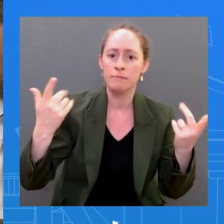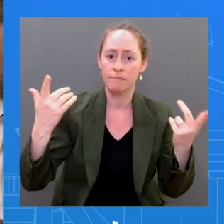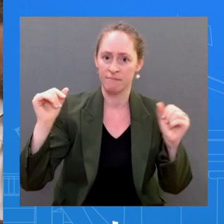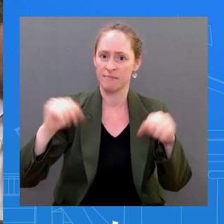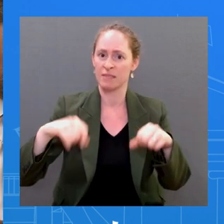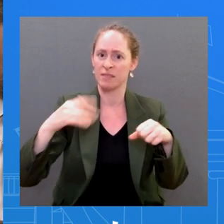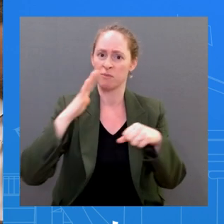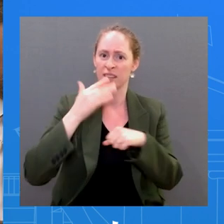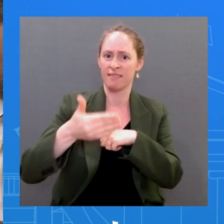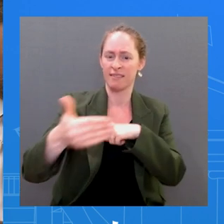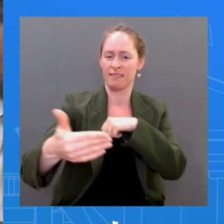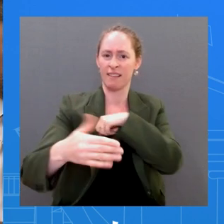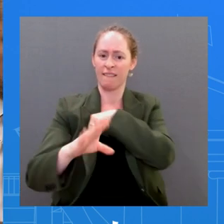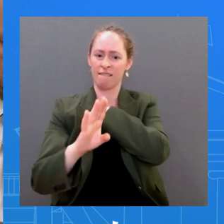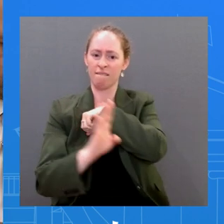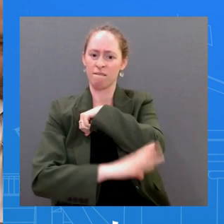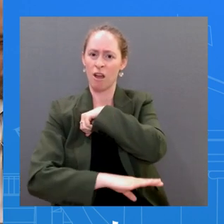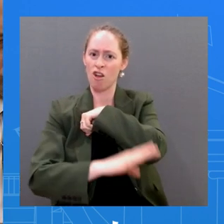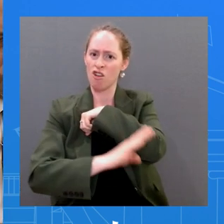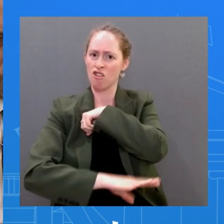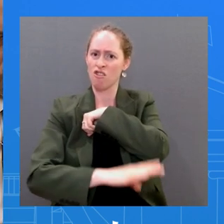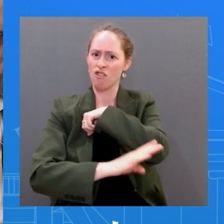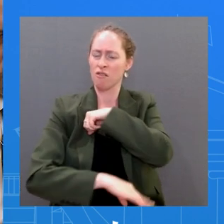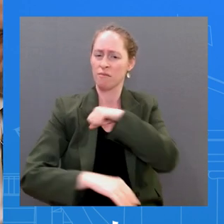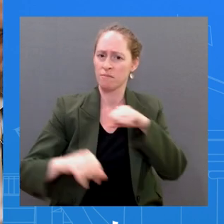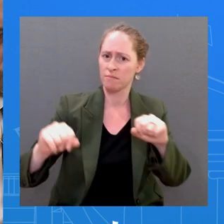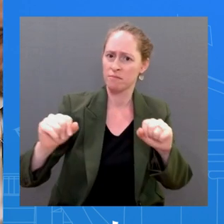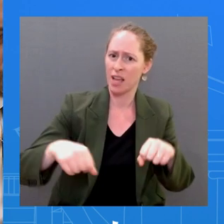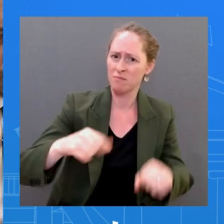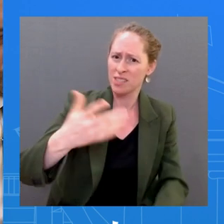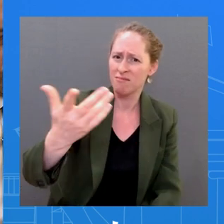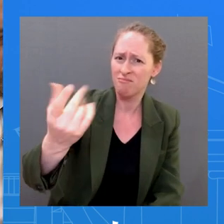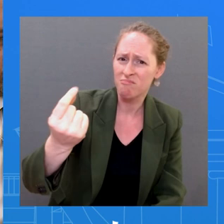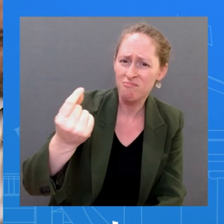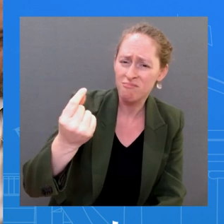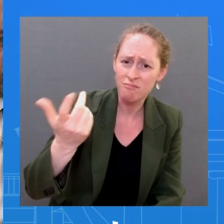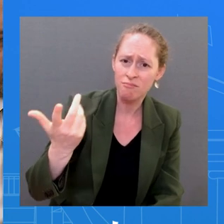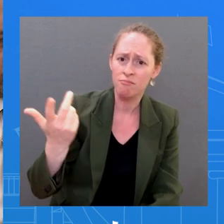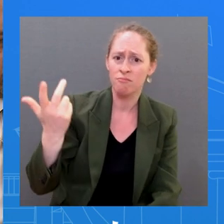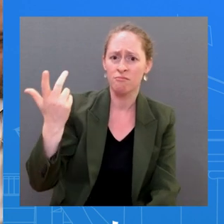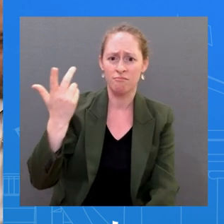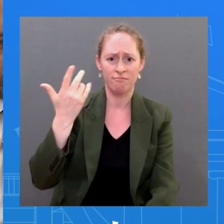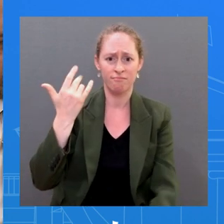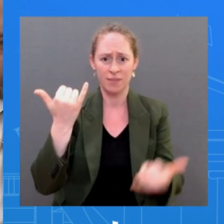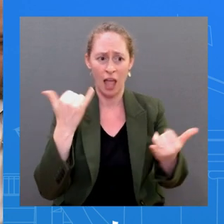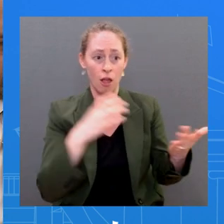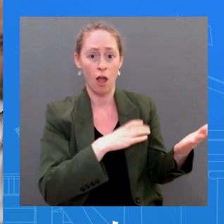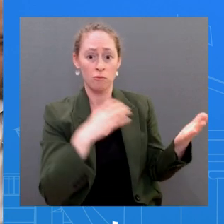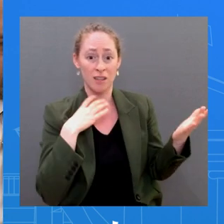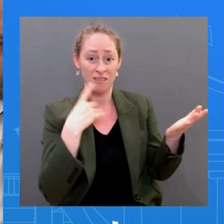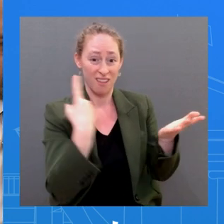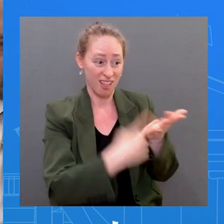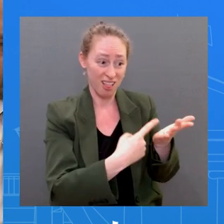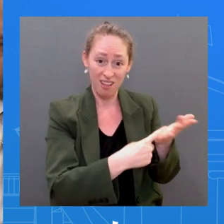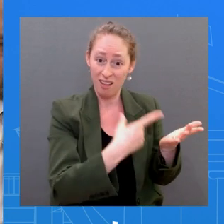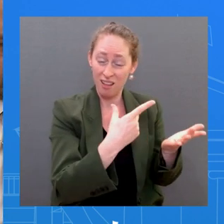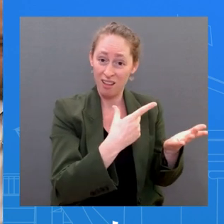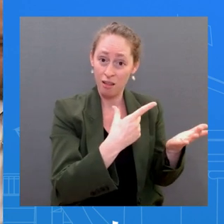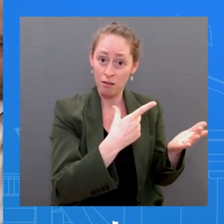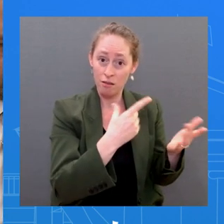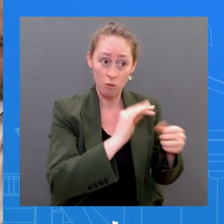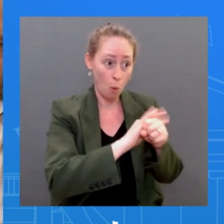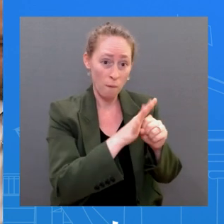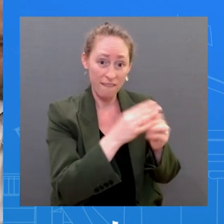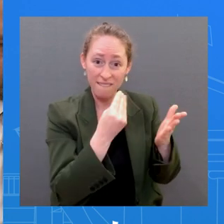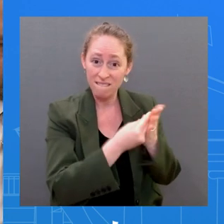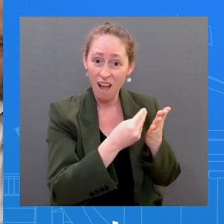on where the COVID funding talks stand on the Hill in terms of what the White House is doing right now? What officials